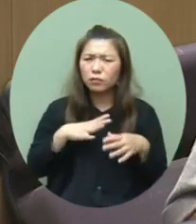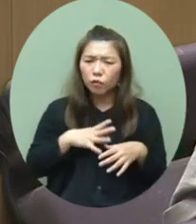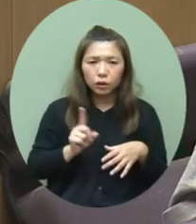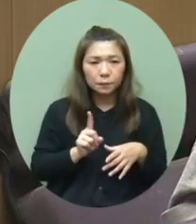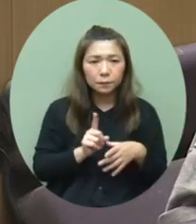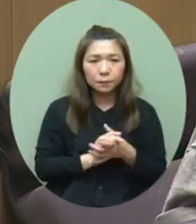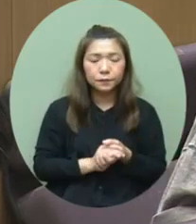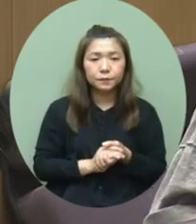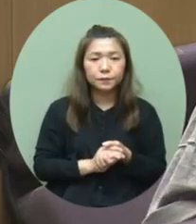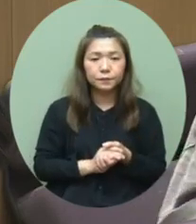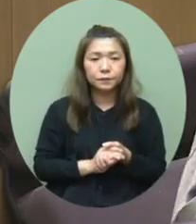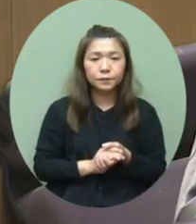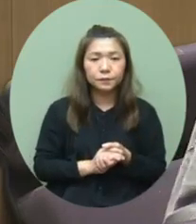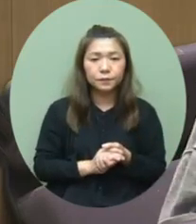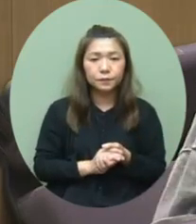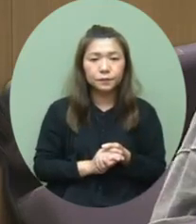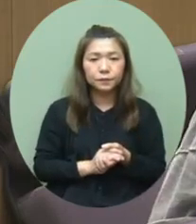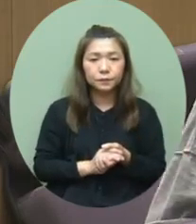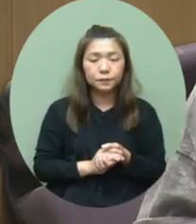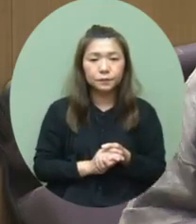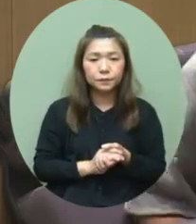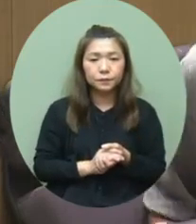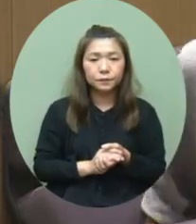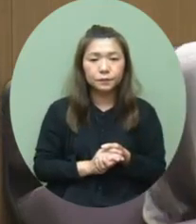what are the infection risks in the restaurant?